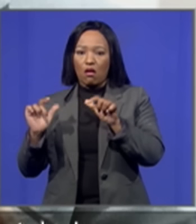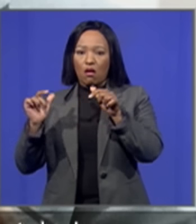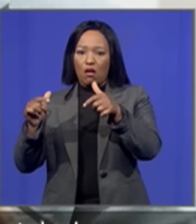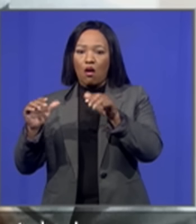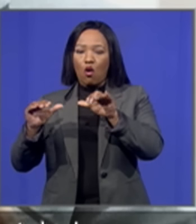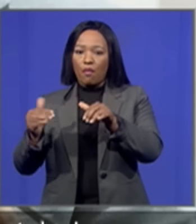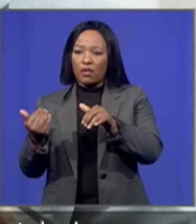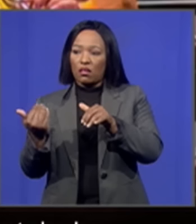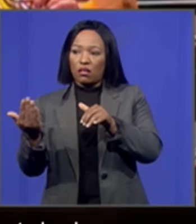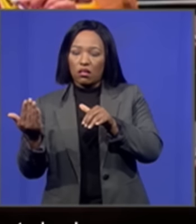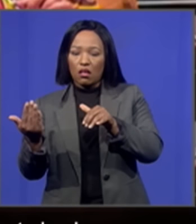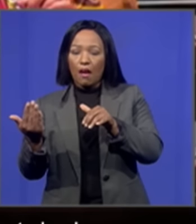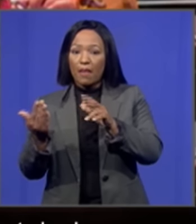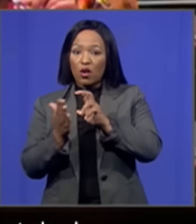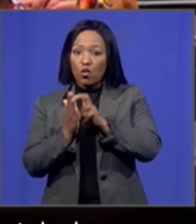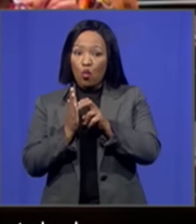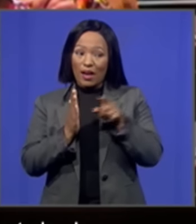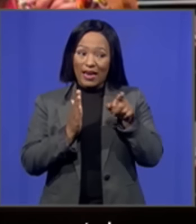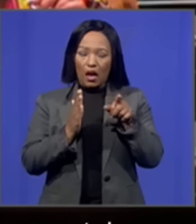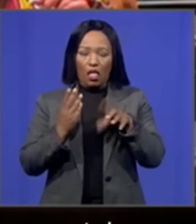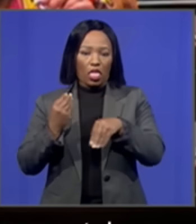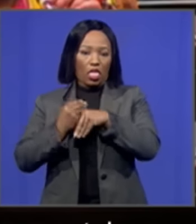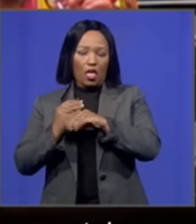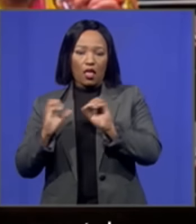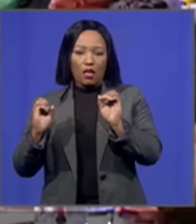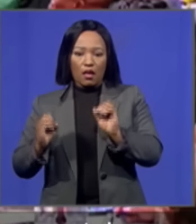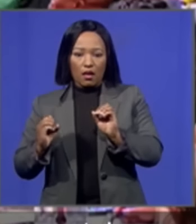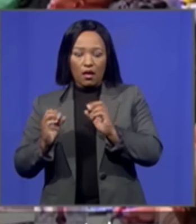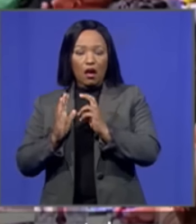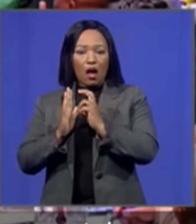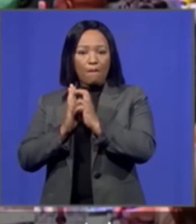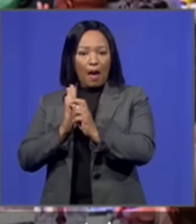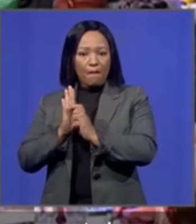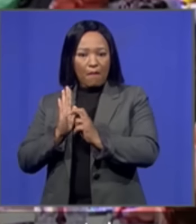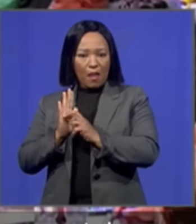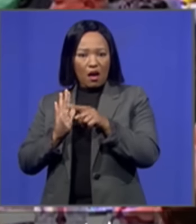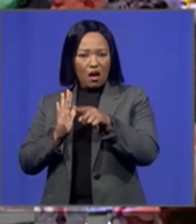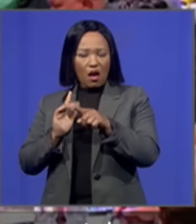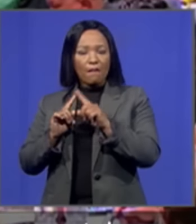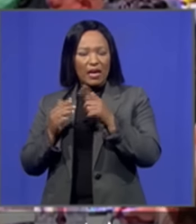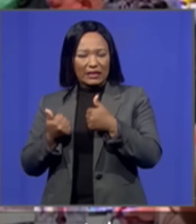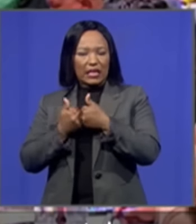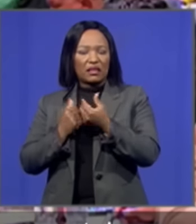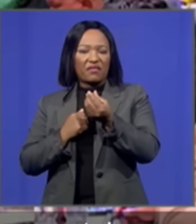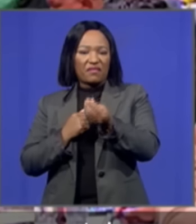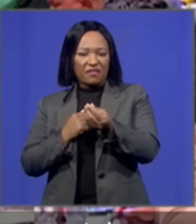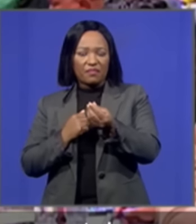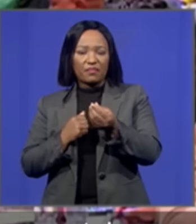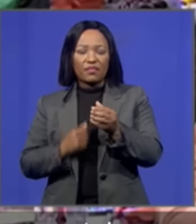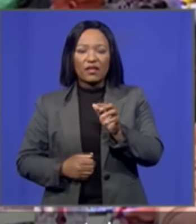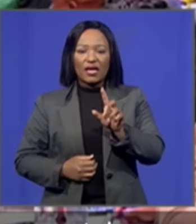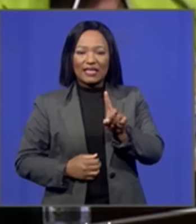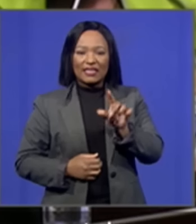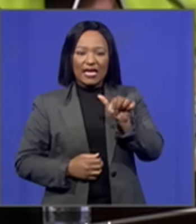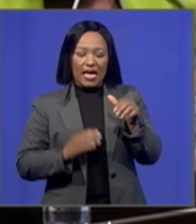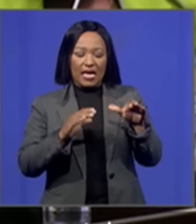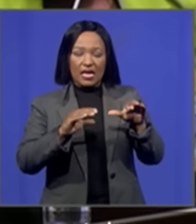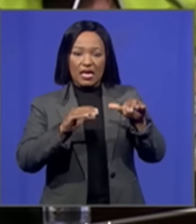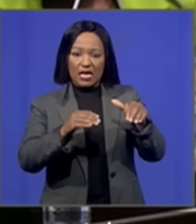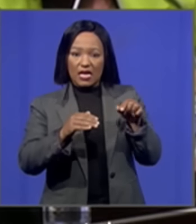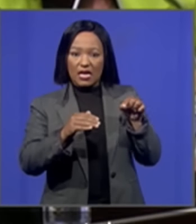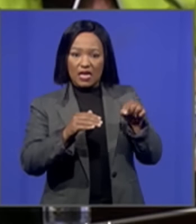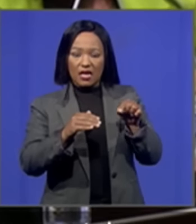go without that rule. Go tsengwa tirisong ga melawana ga go atla ntle le go gaisanelwa jaaka fa lekoko la DA le pateletsa